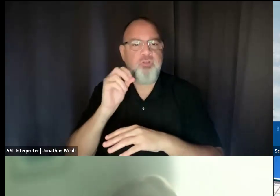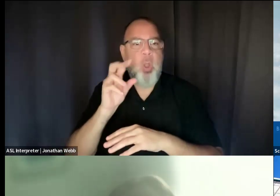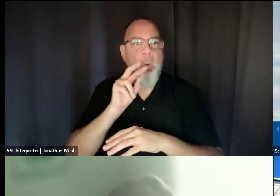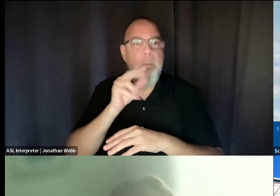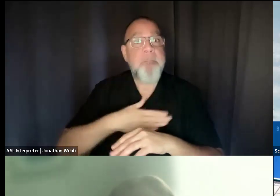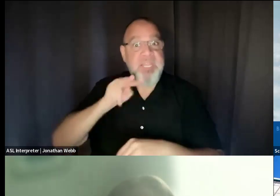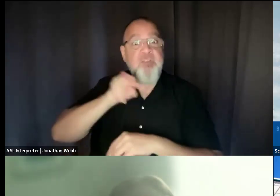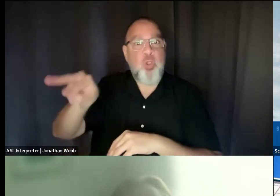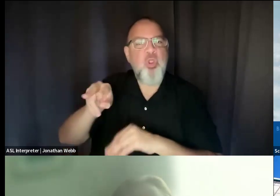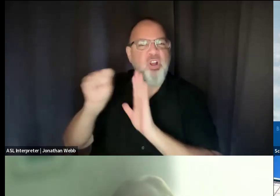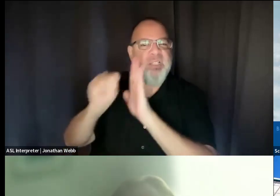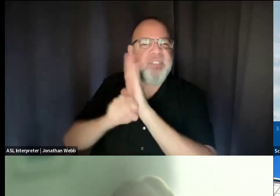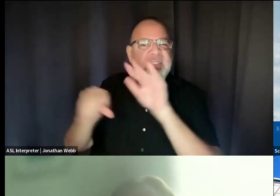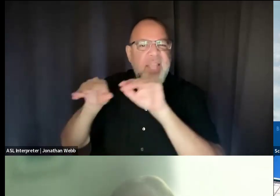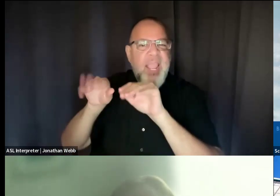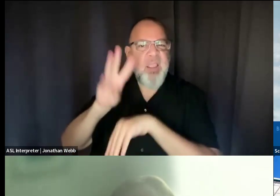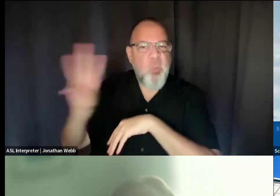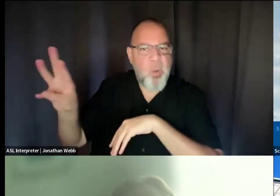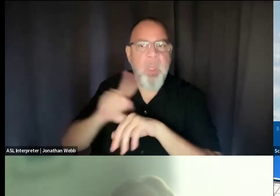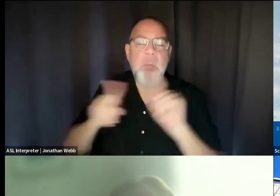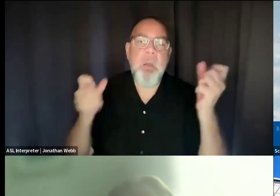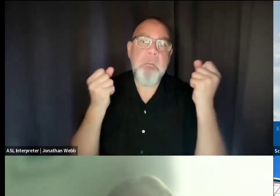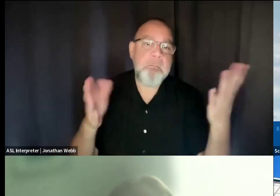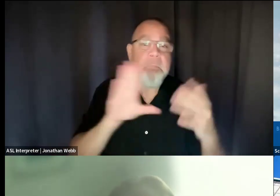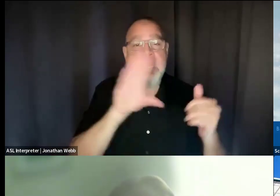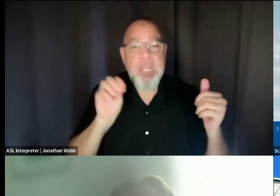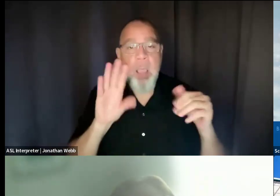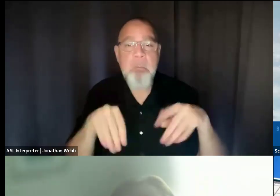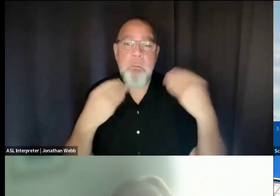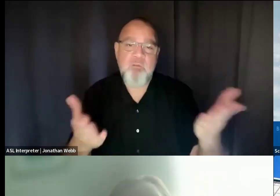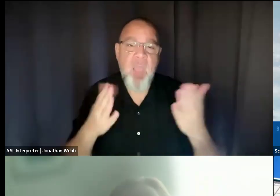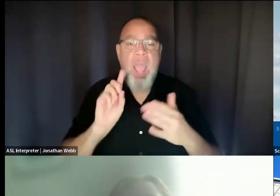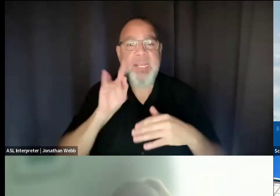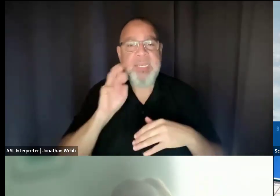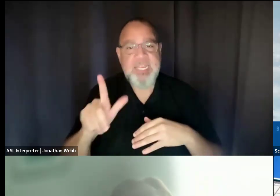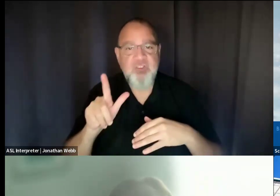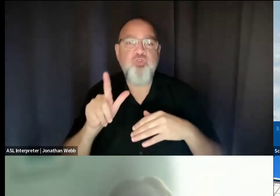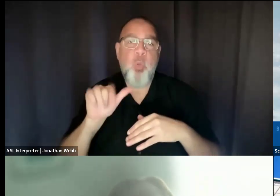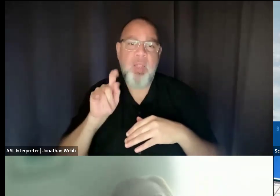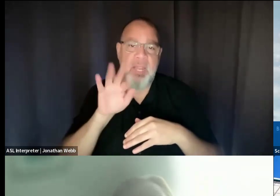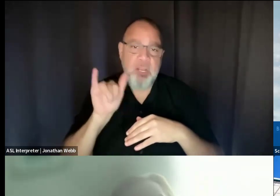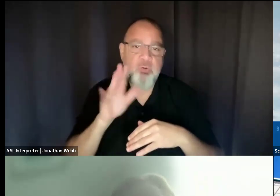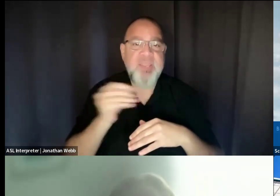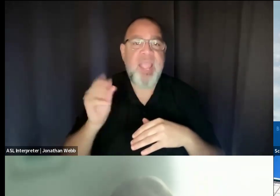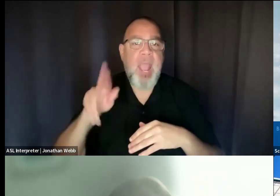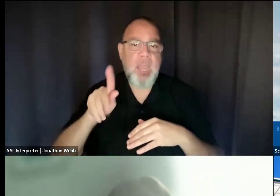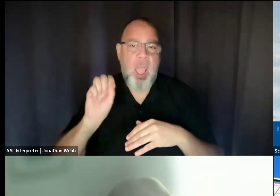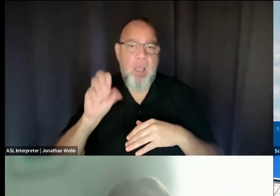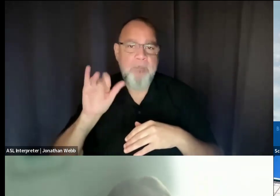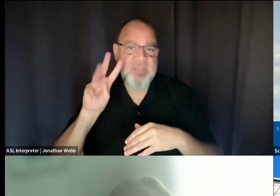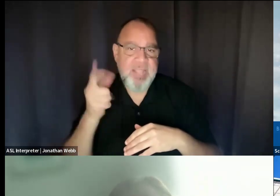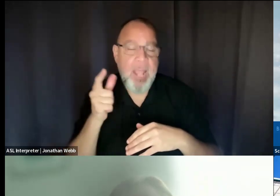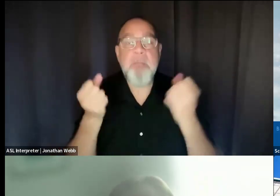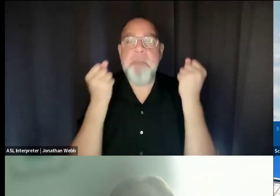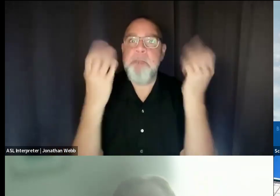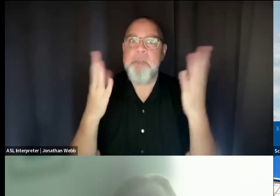then, there's a lot of companies that you go, they're offering a lot of like digital literacy and upskilling. And it's useful to know because, there's a lot of tools out there now. This